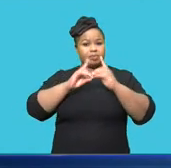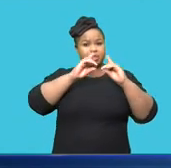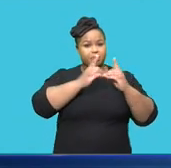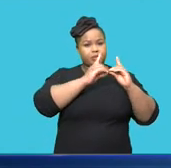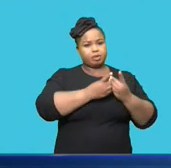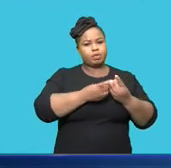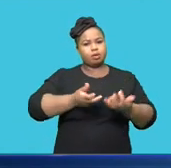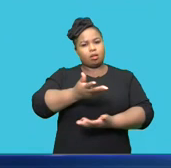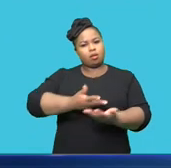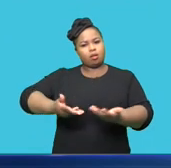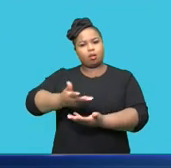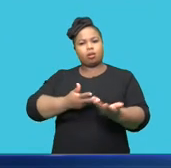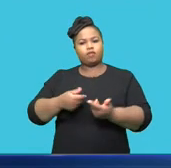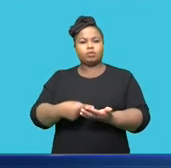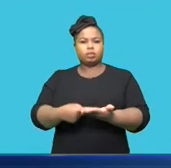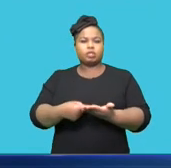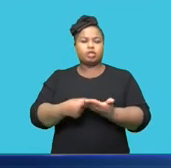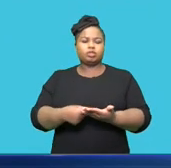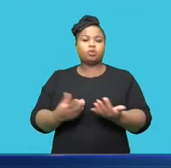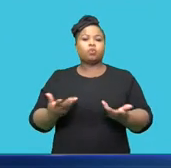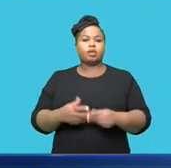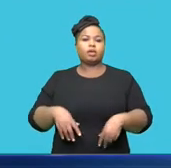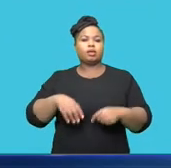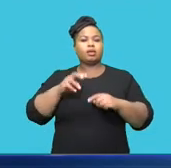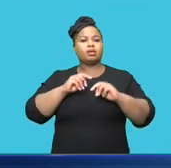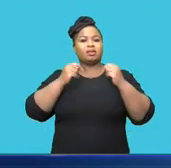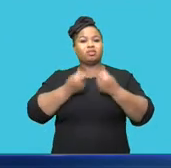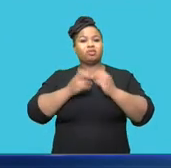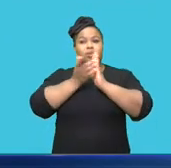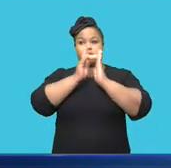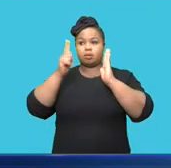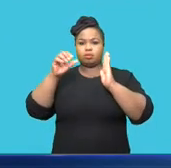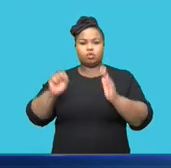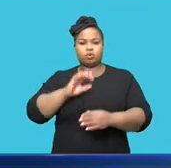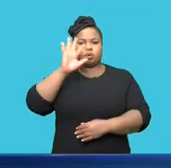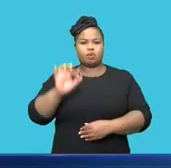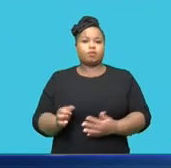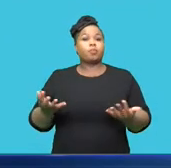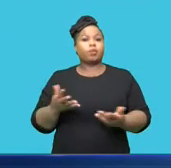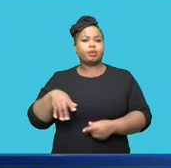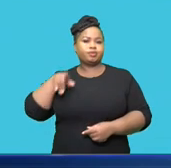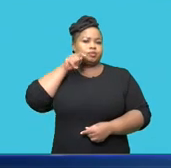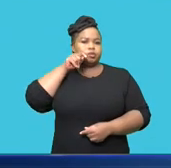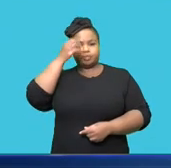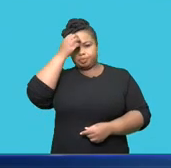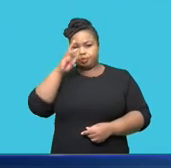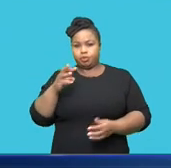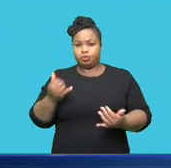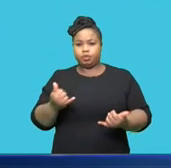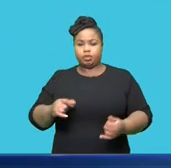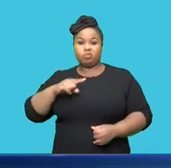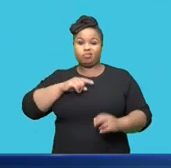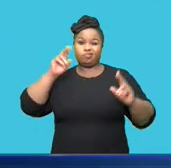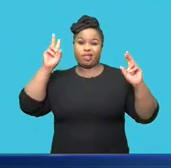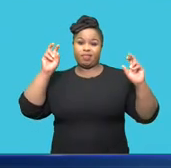dipuisano tshebetsong e neng e tshwaretswe National Library of South Africa e tikolohong ya Tshwane pejana kajeno. Tema e ne e phethuwe ka tlasa